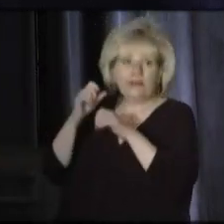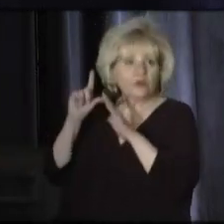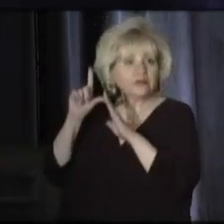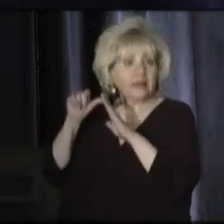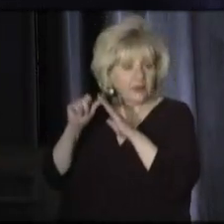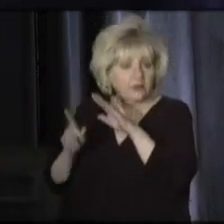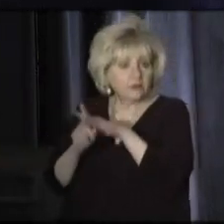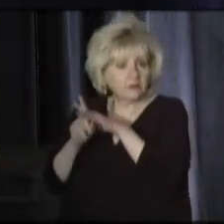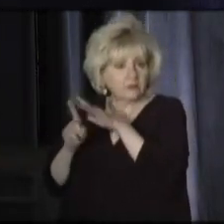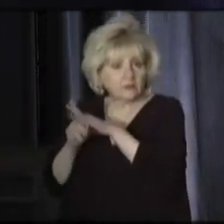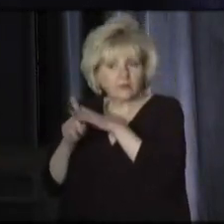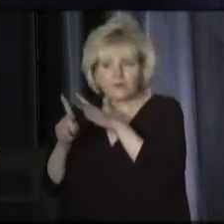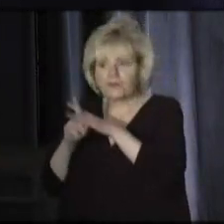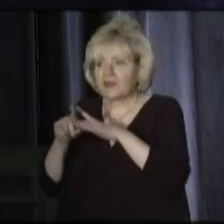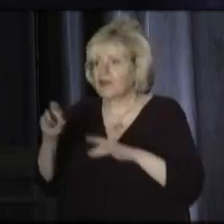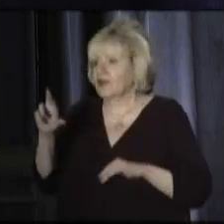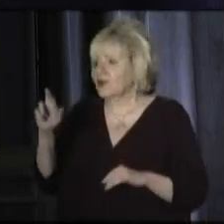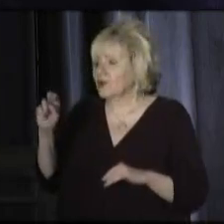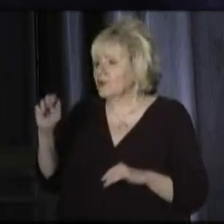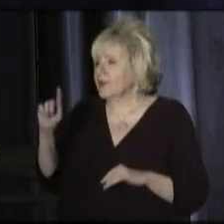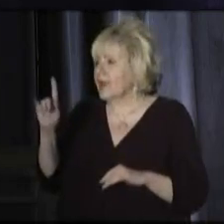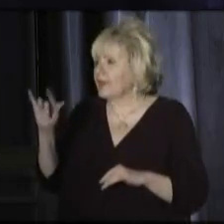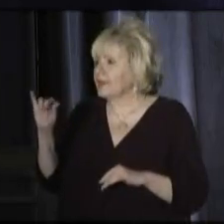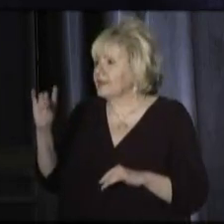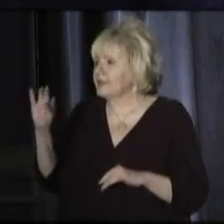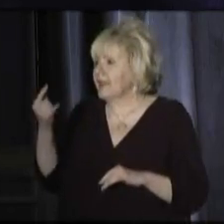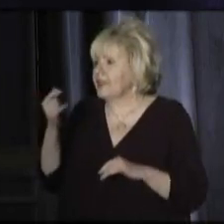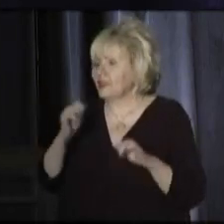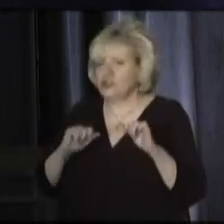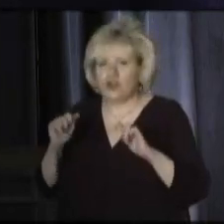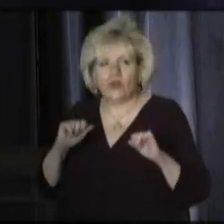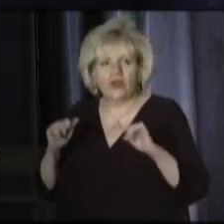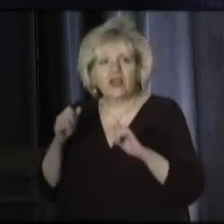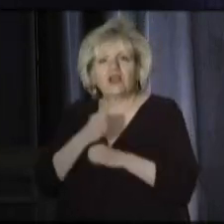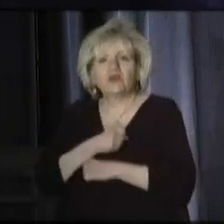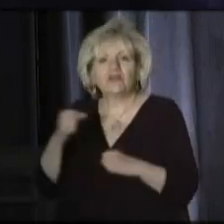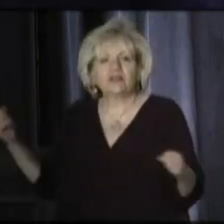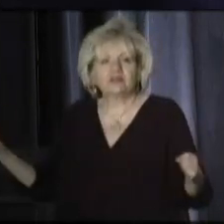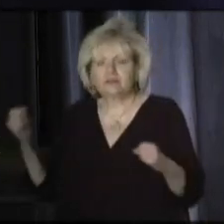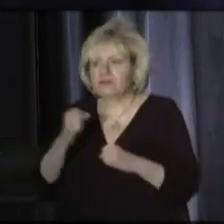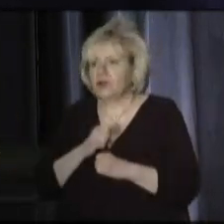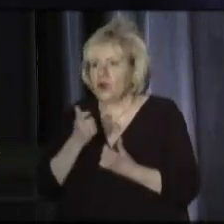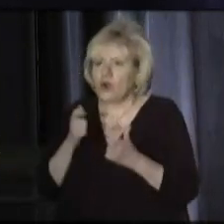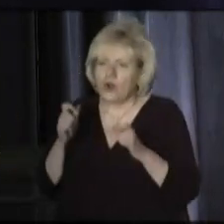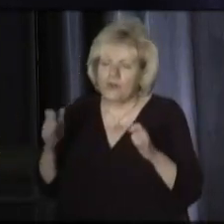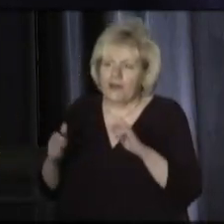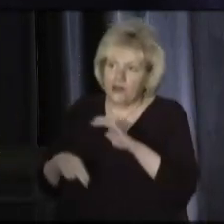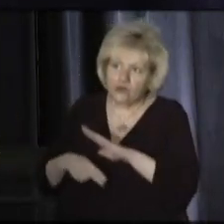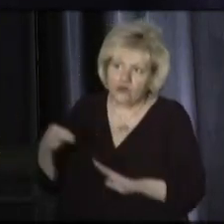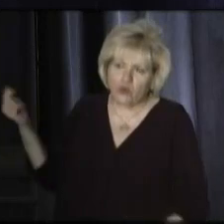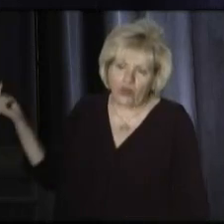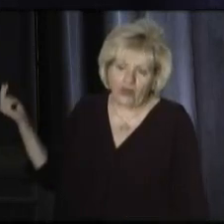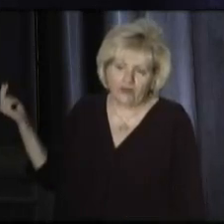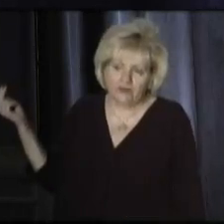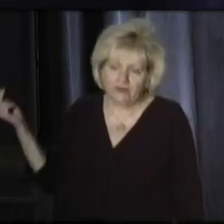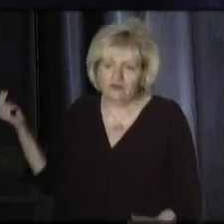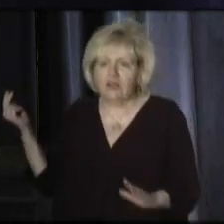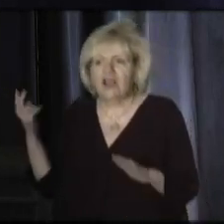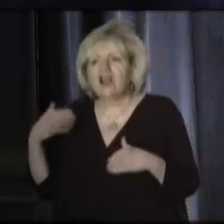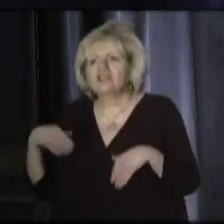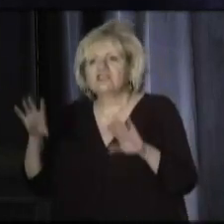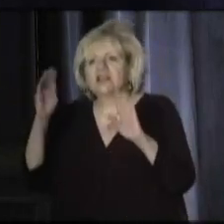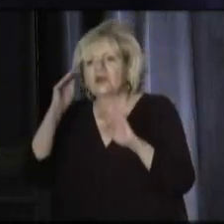Kyle last night, Kundiman has really changed my life. And thank you for welcoming me into your family, your